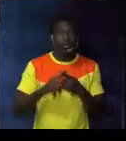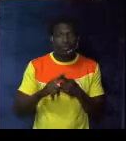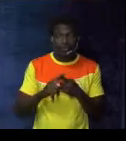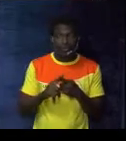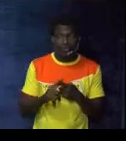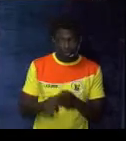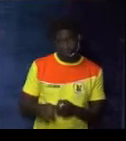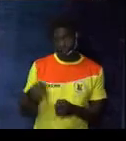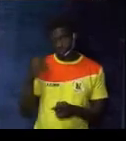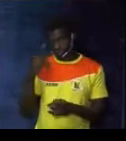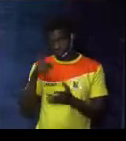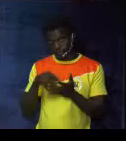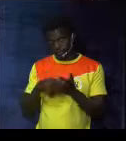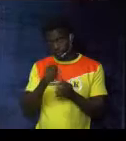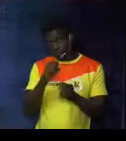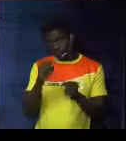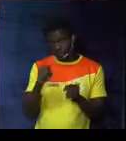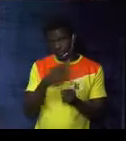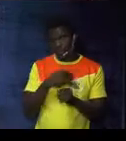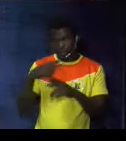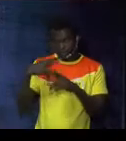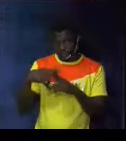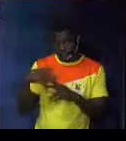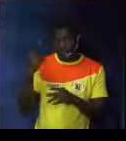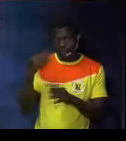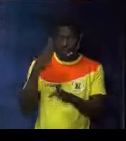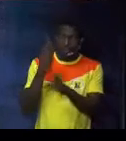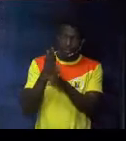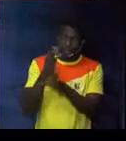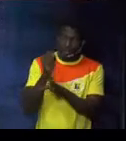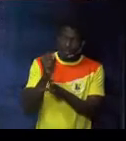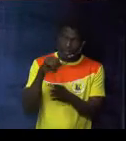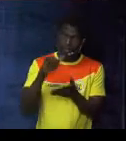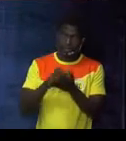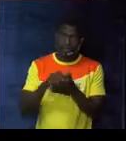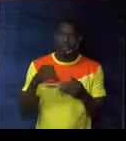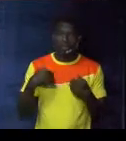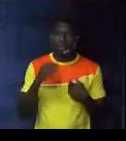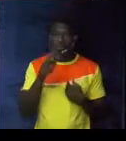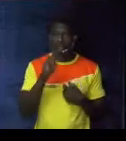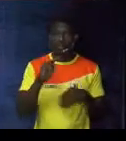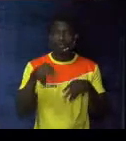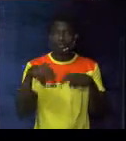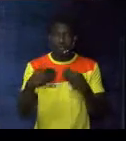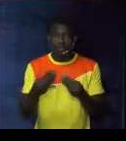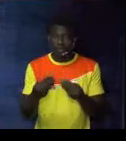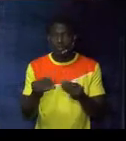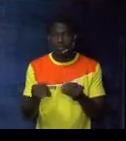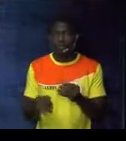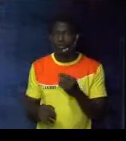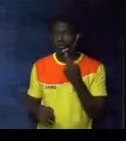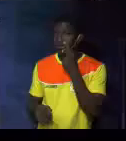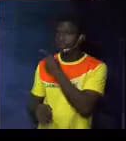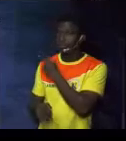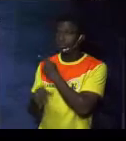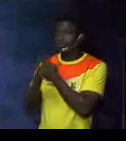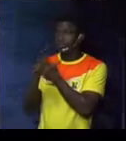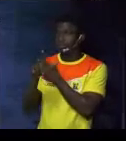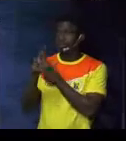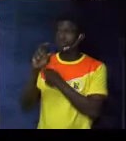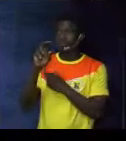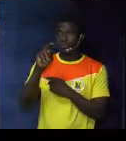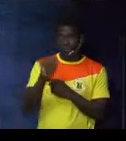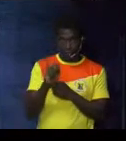You are to capture the shape and name the lines that have been given. I have